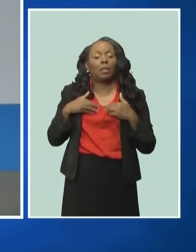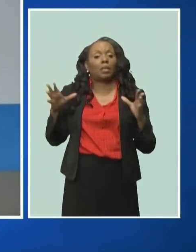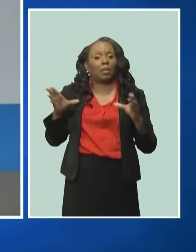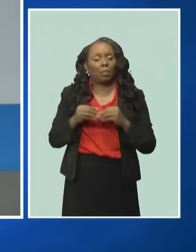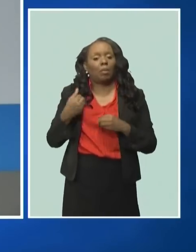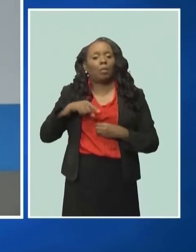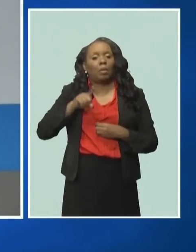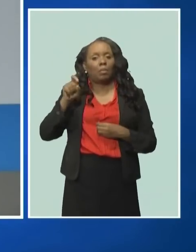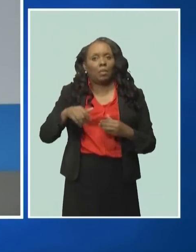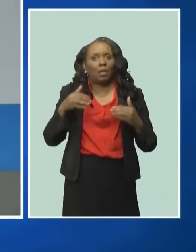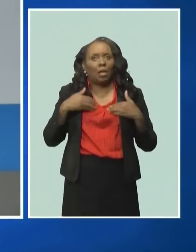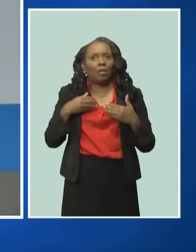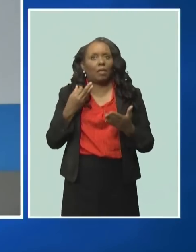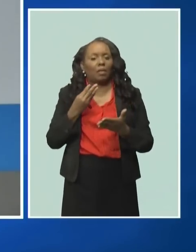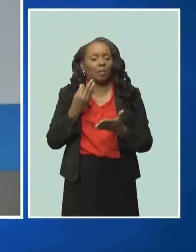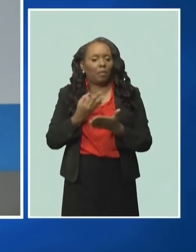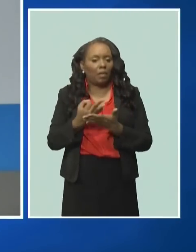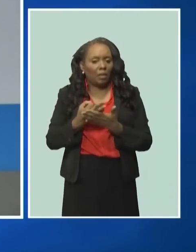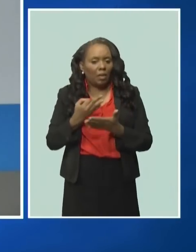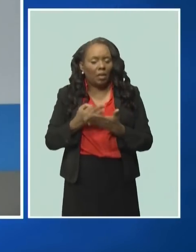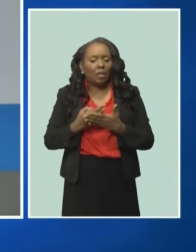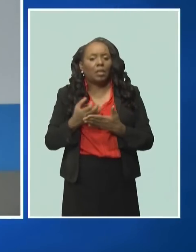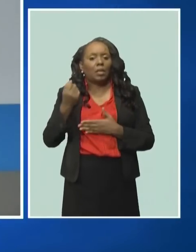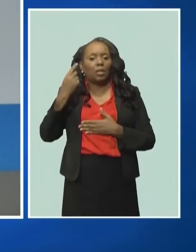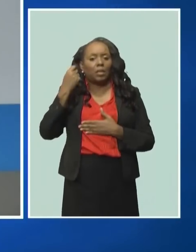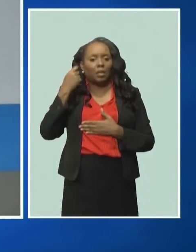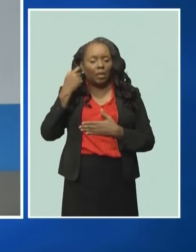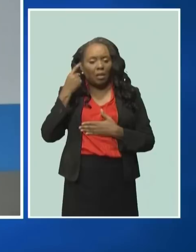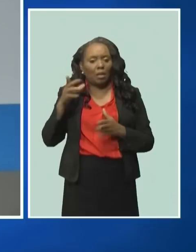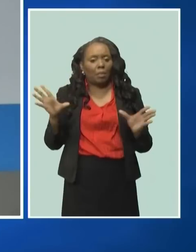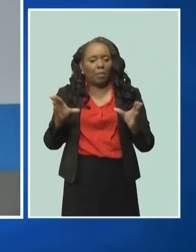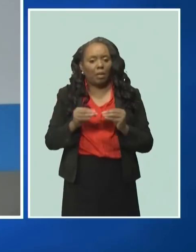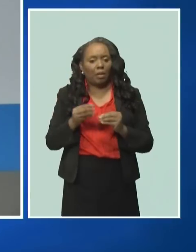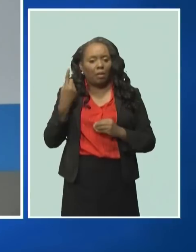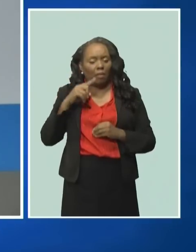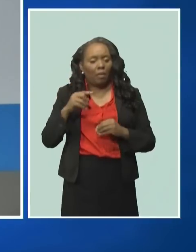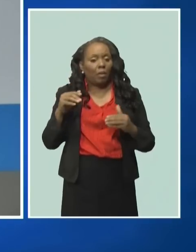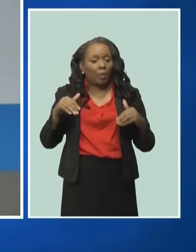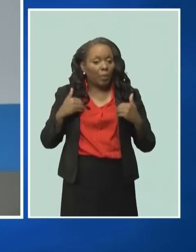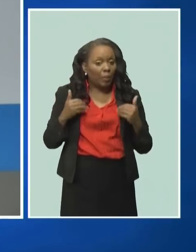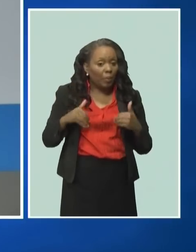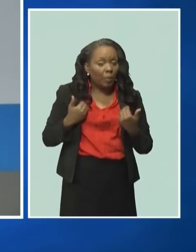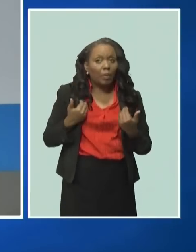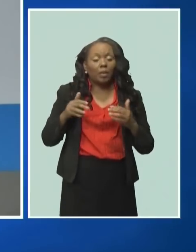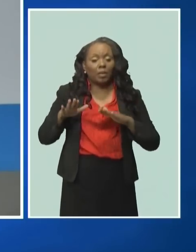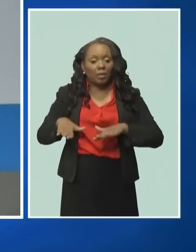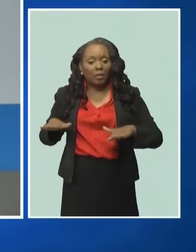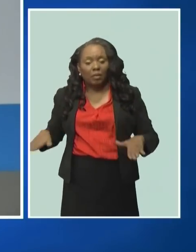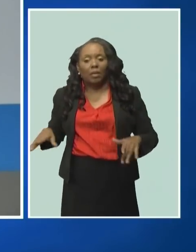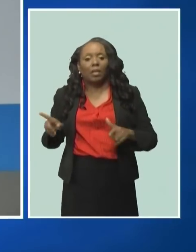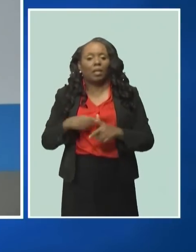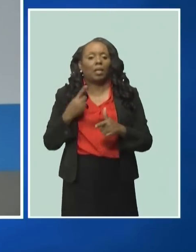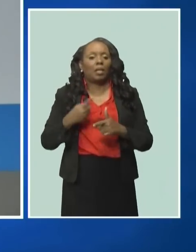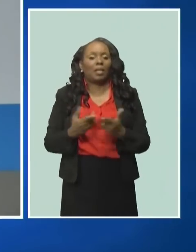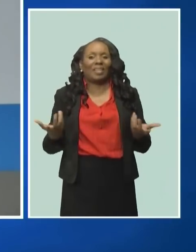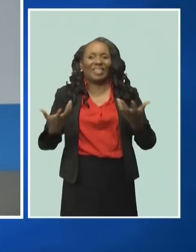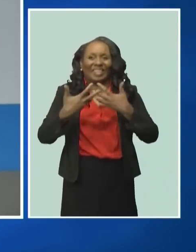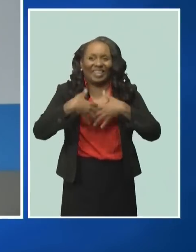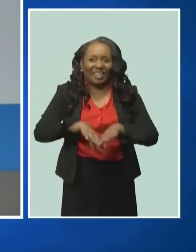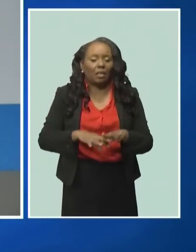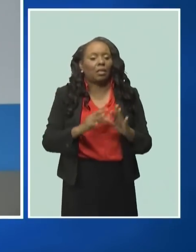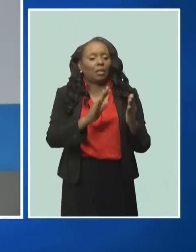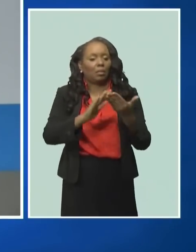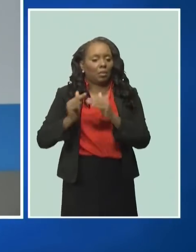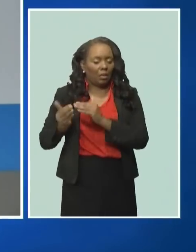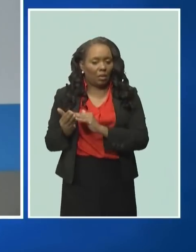inaugural financial literacy summit for our youth, our children, and then integrate the communities in the same